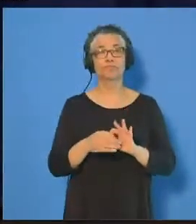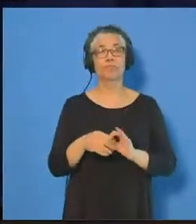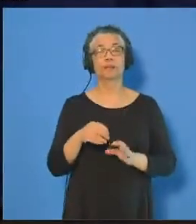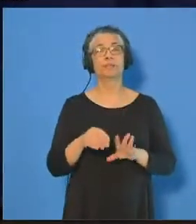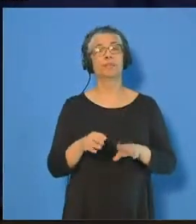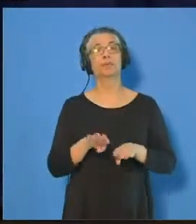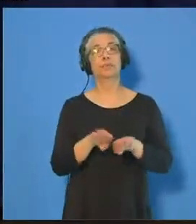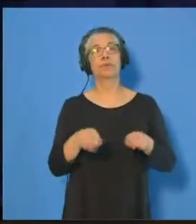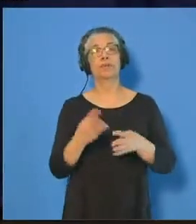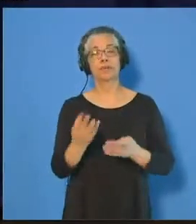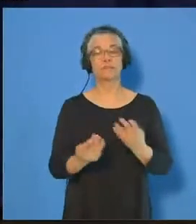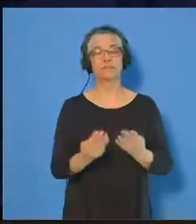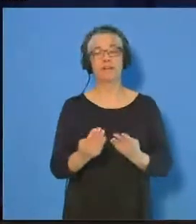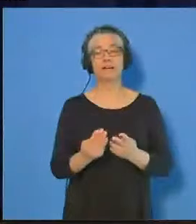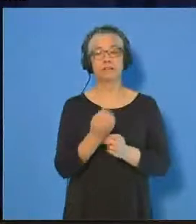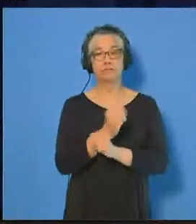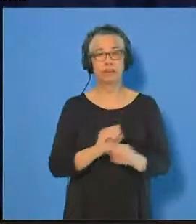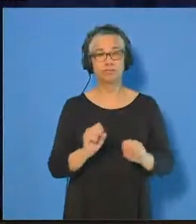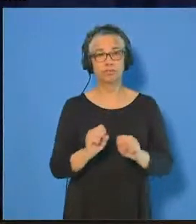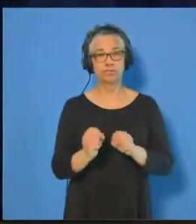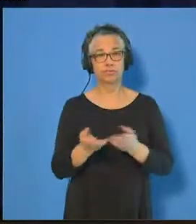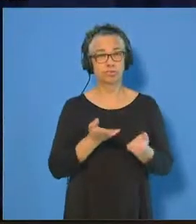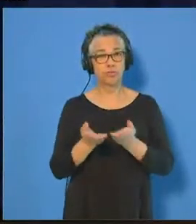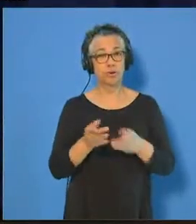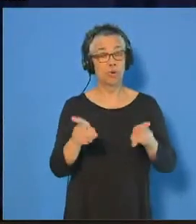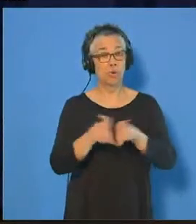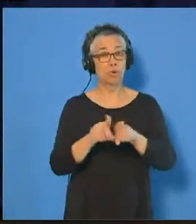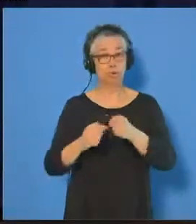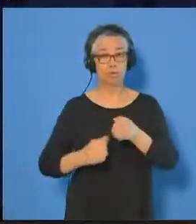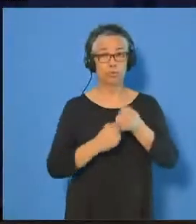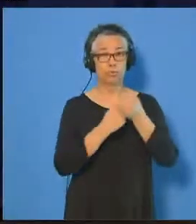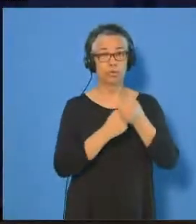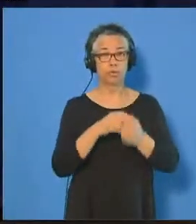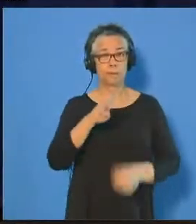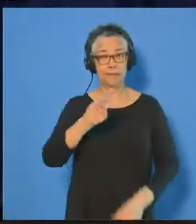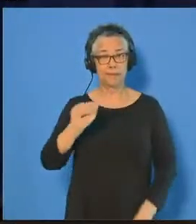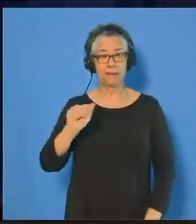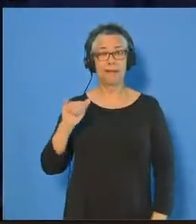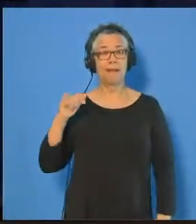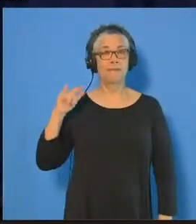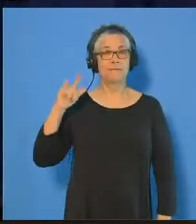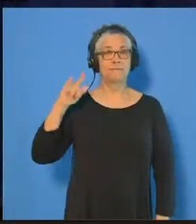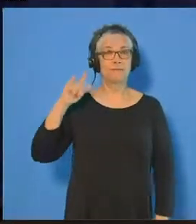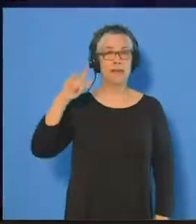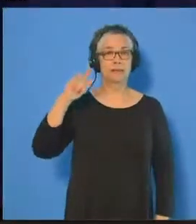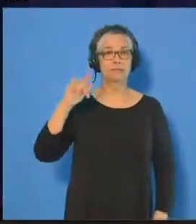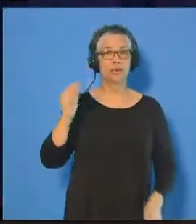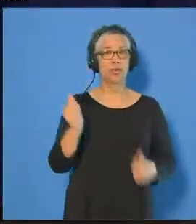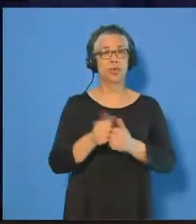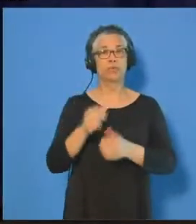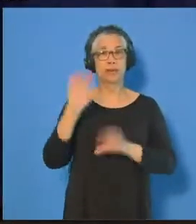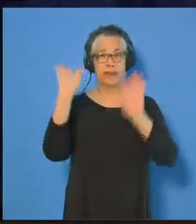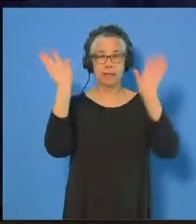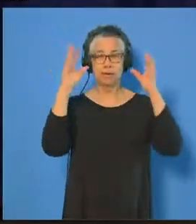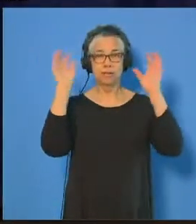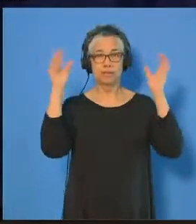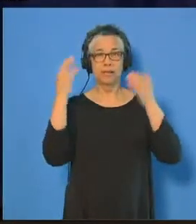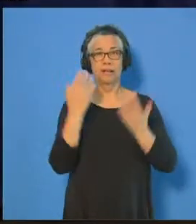Rescue Service also supported the British Airways air bridge flight with an ambulance and fire